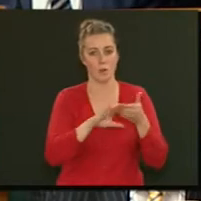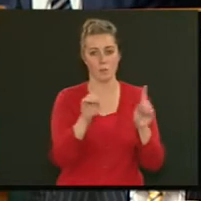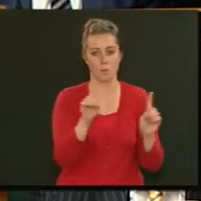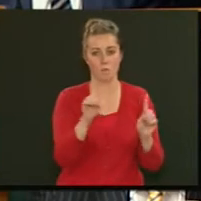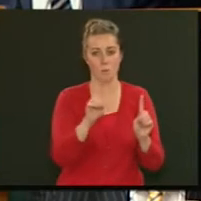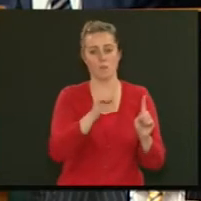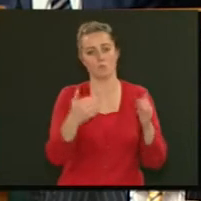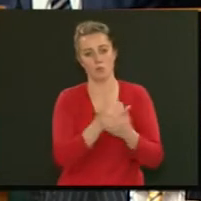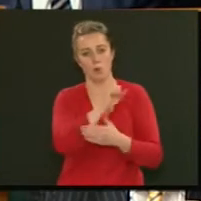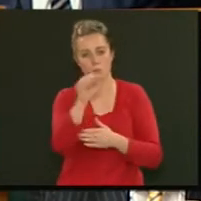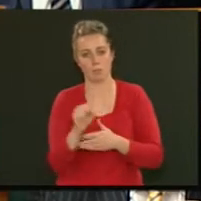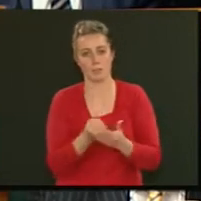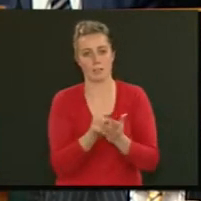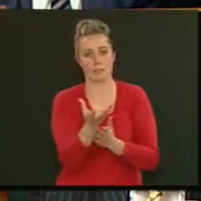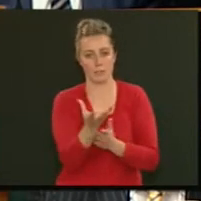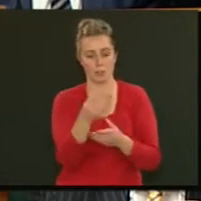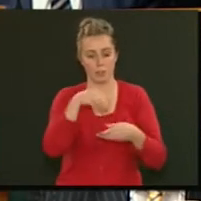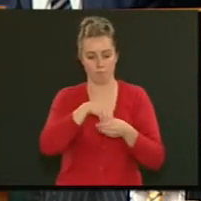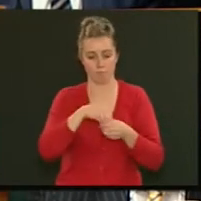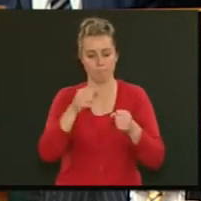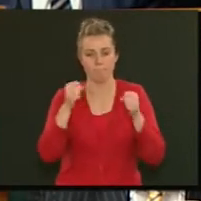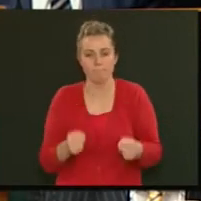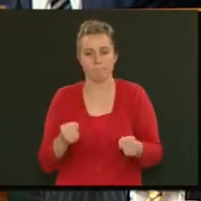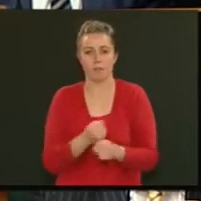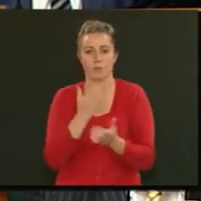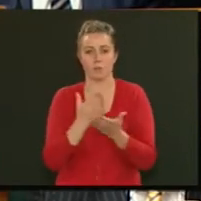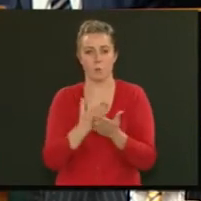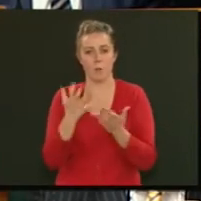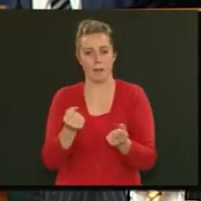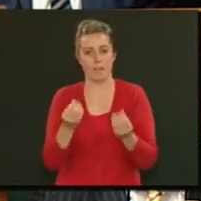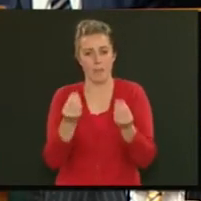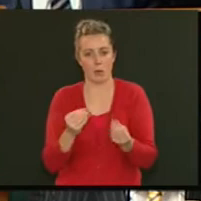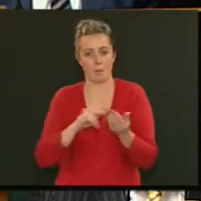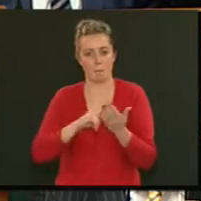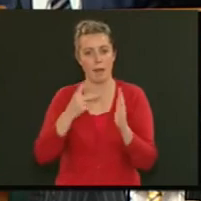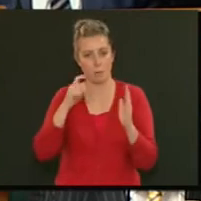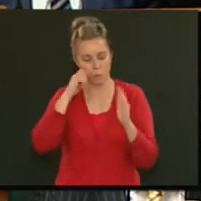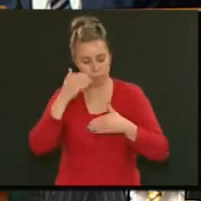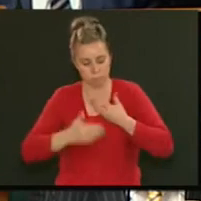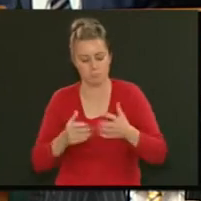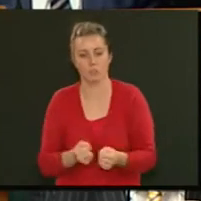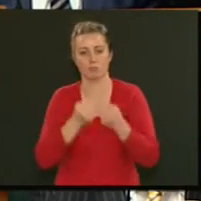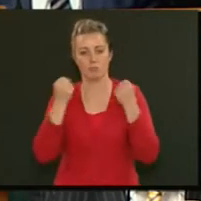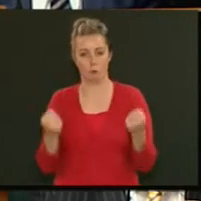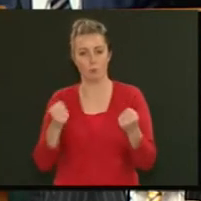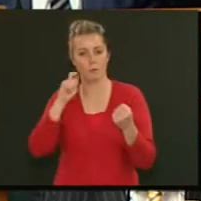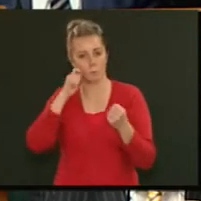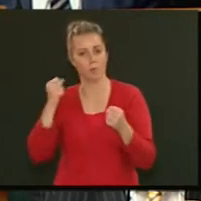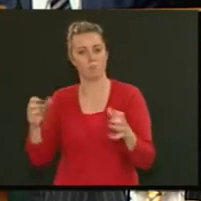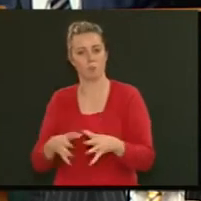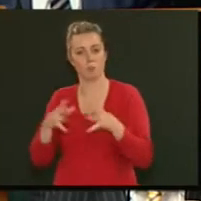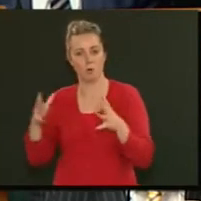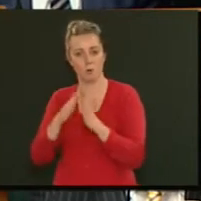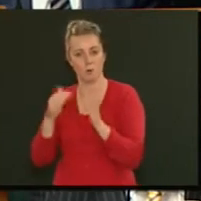over 4 years in sustaining the strong economic plan that is getting New Zealand to grow. First, the government